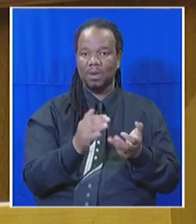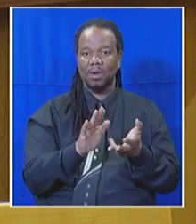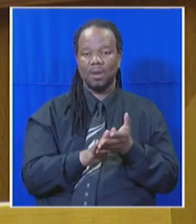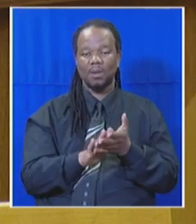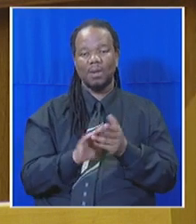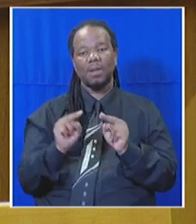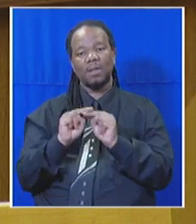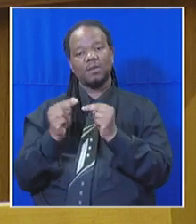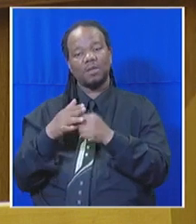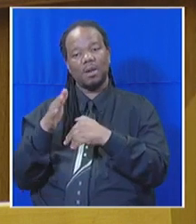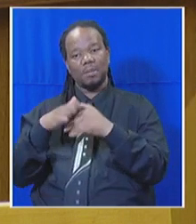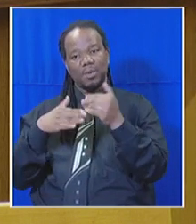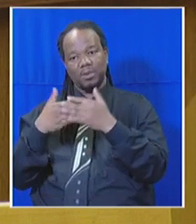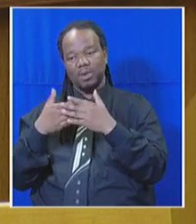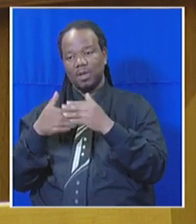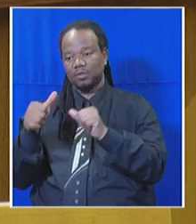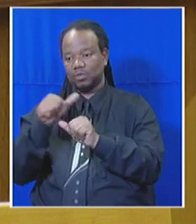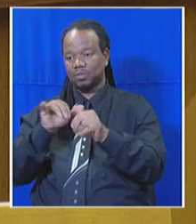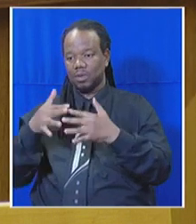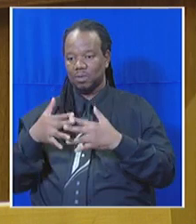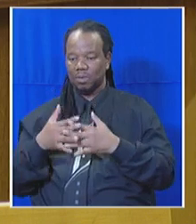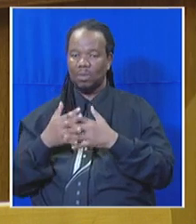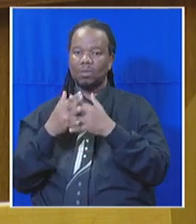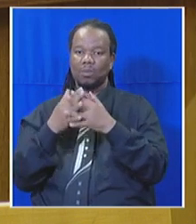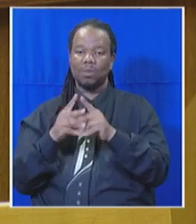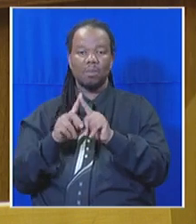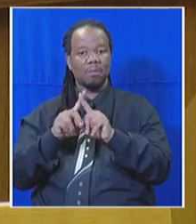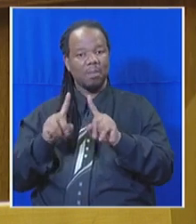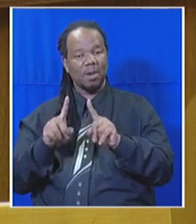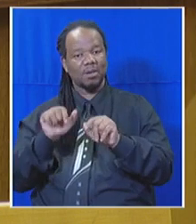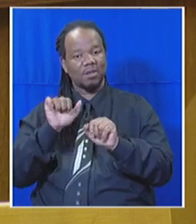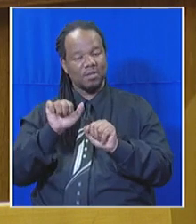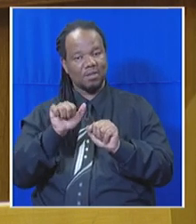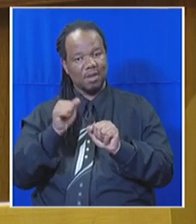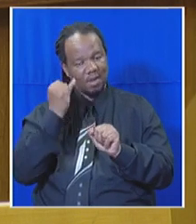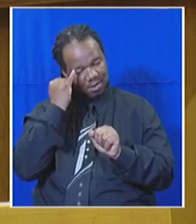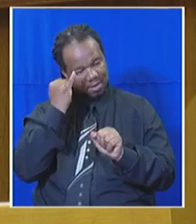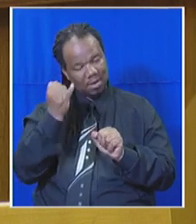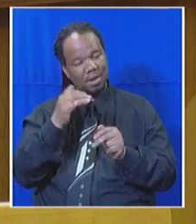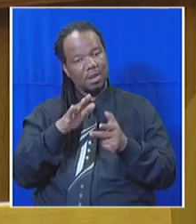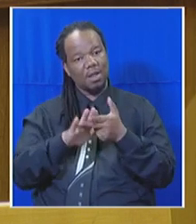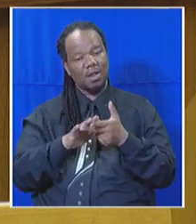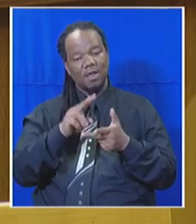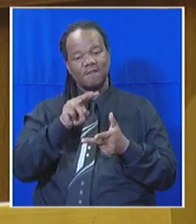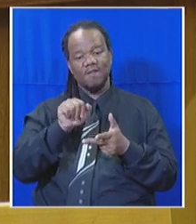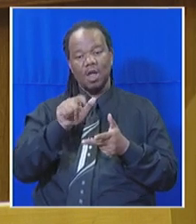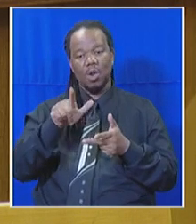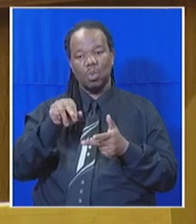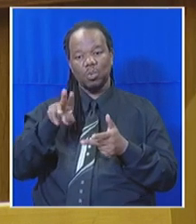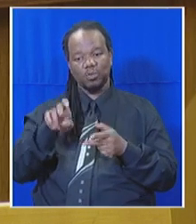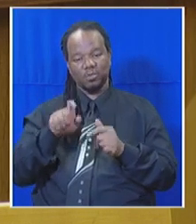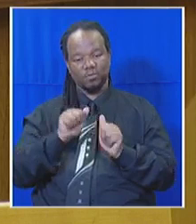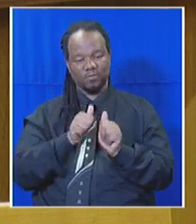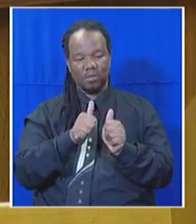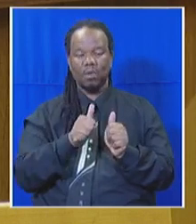social cohesion is foundational upon the ideals and values as entrenched in our Constitution. And as